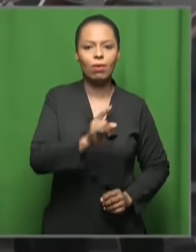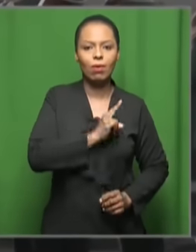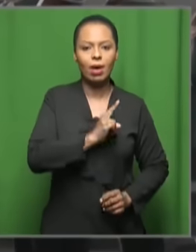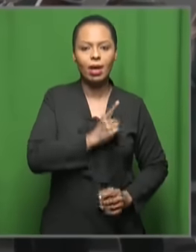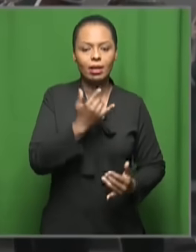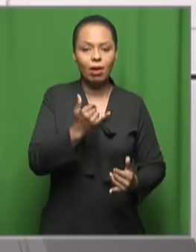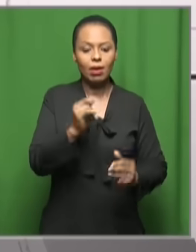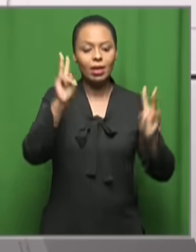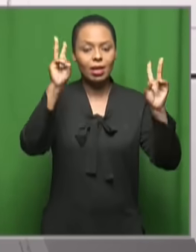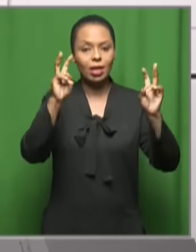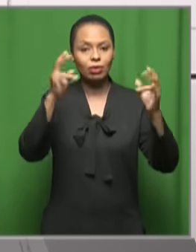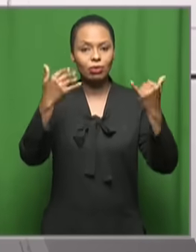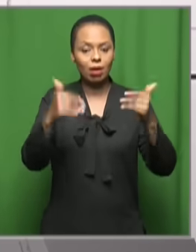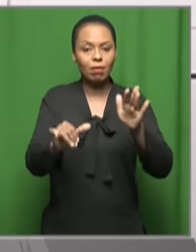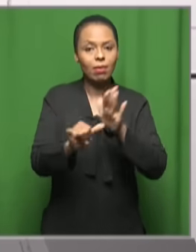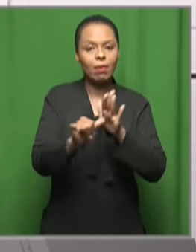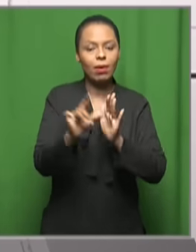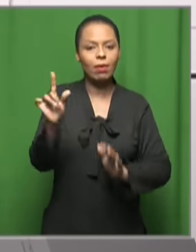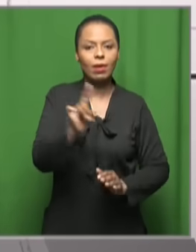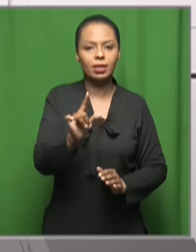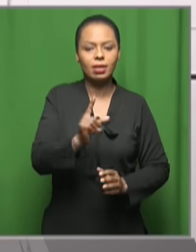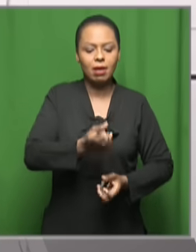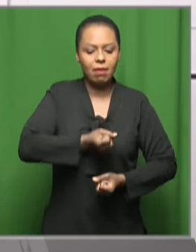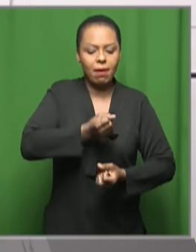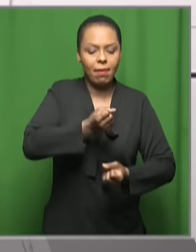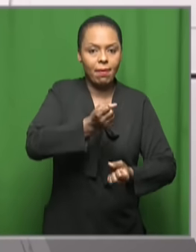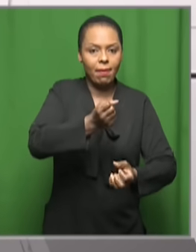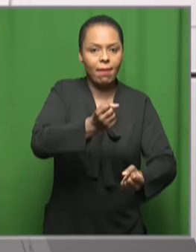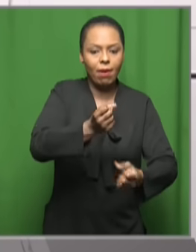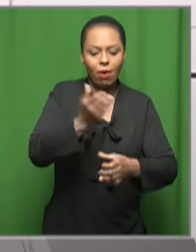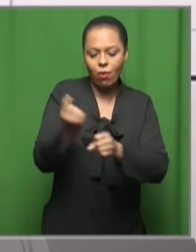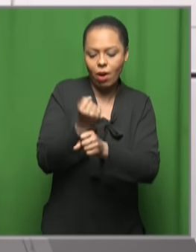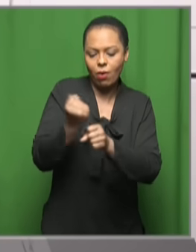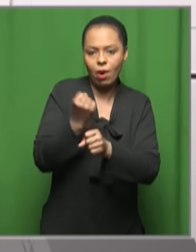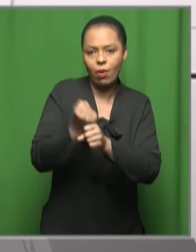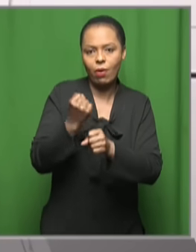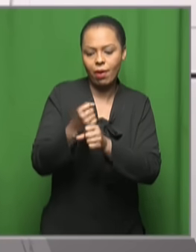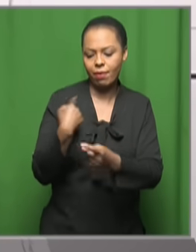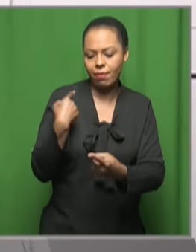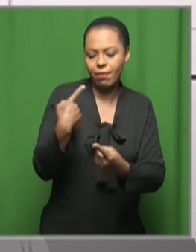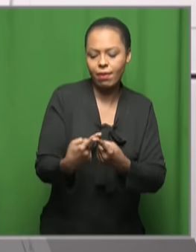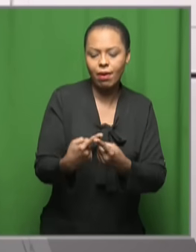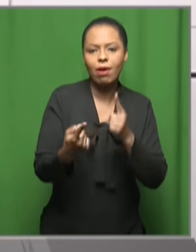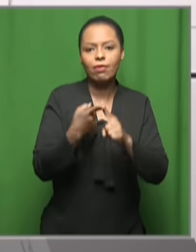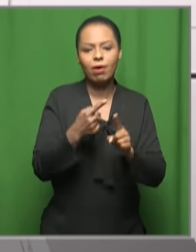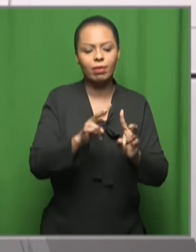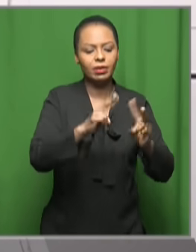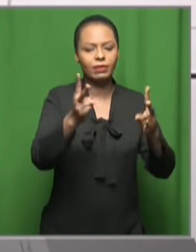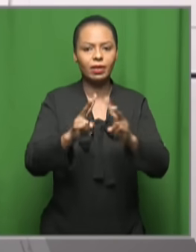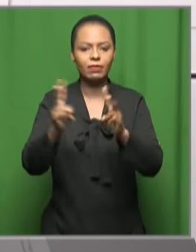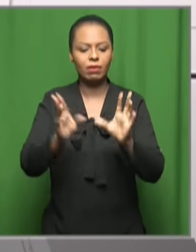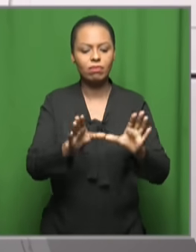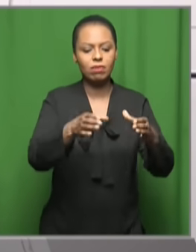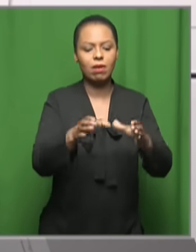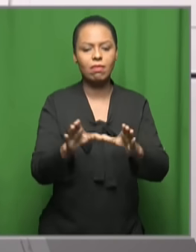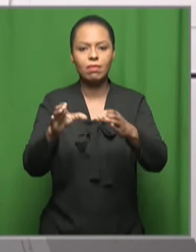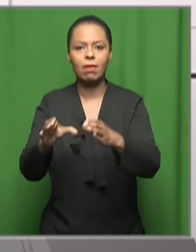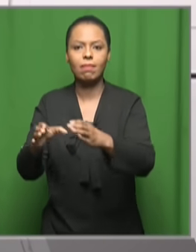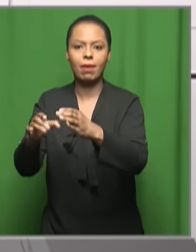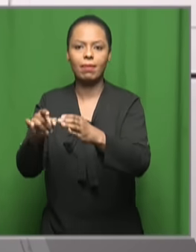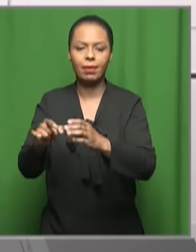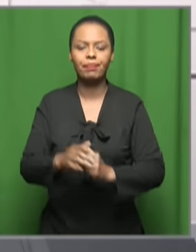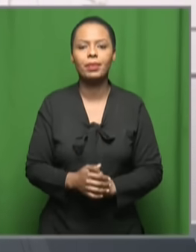out whatever may be outstanding from the work that has been done by the various delegations, the Sherpa track,